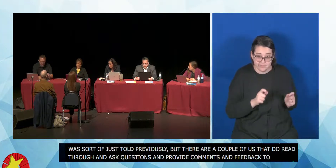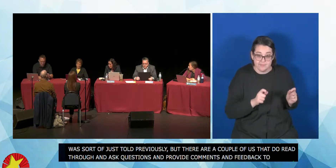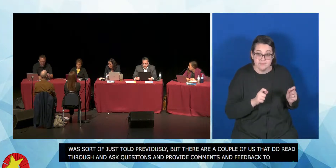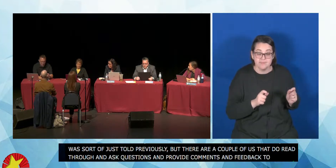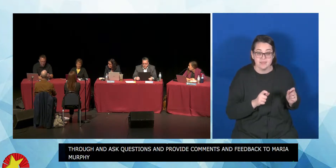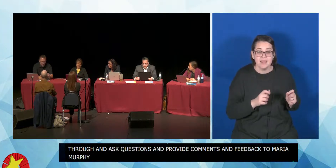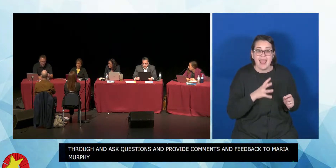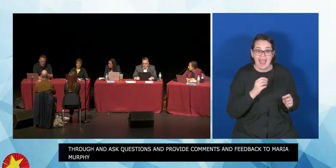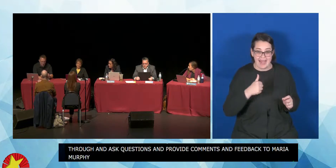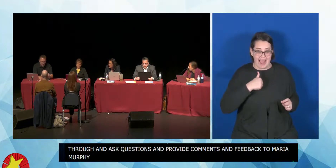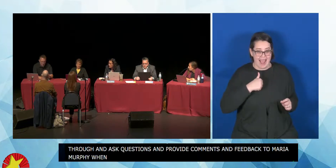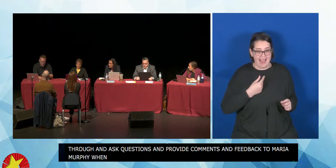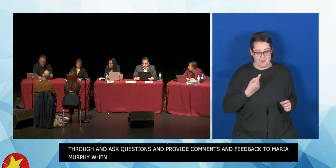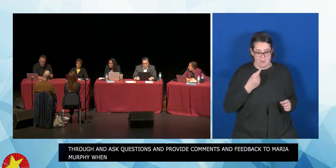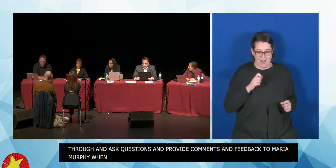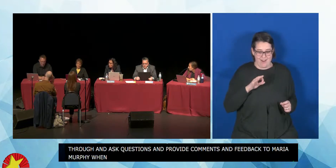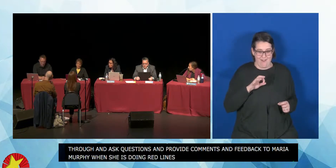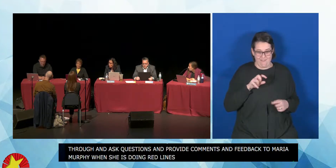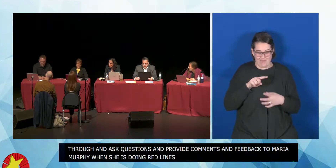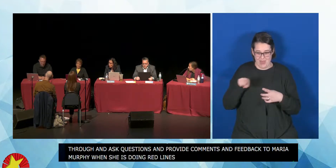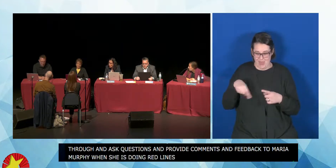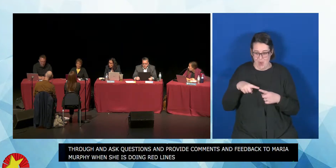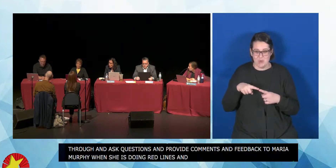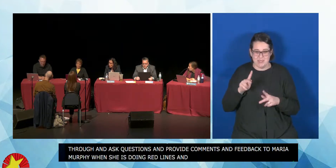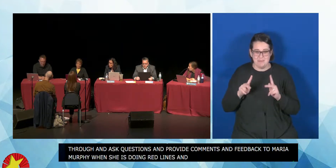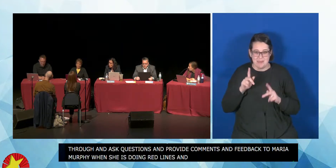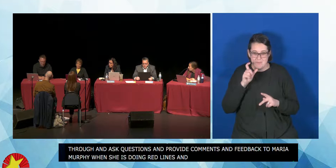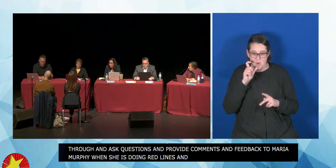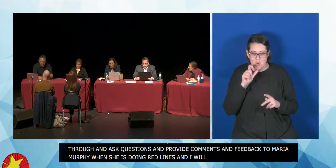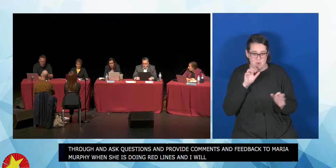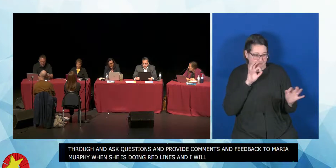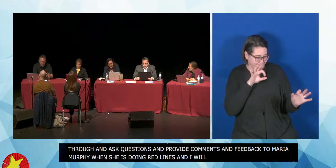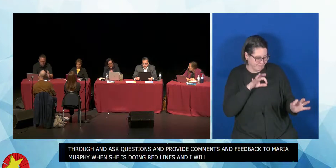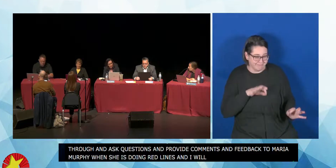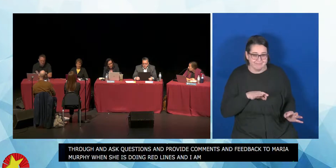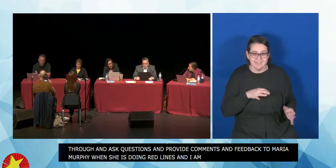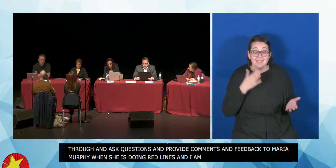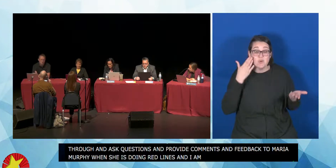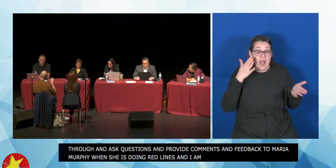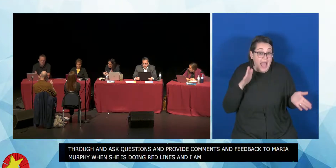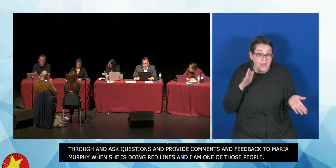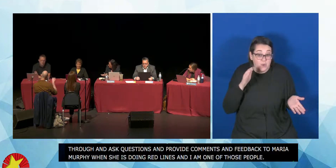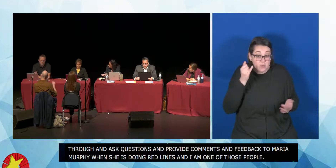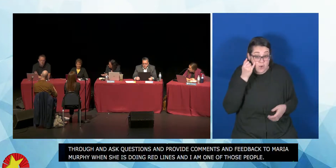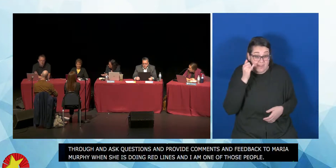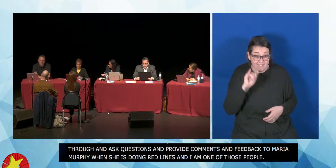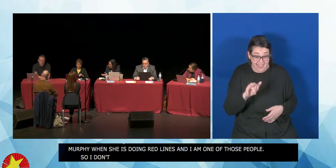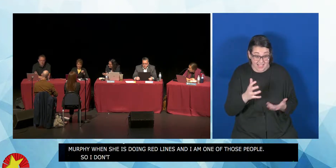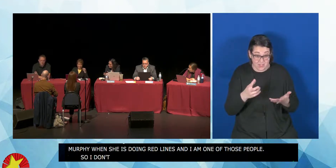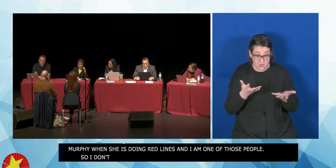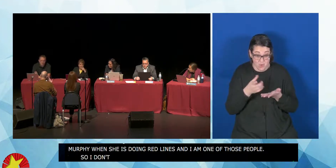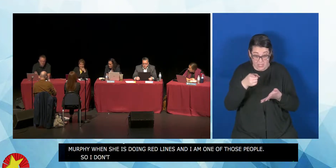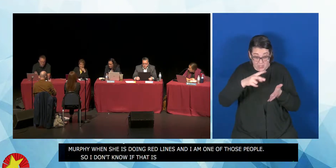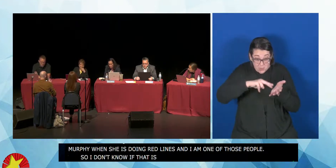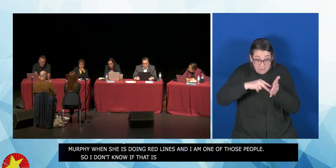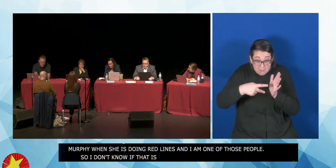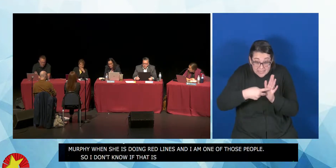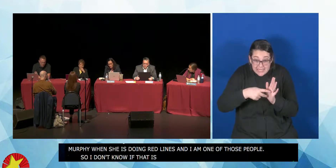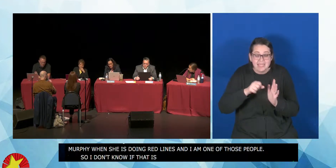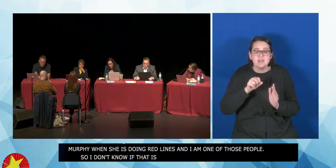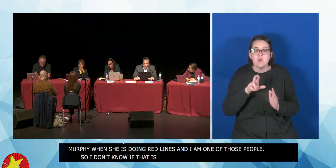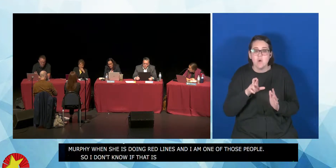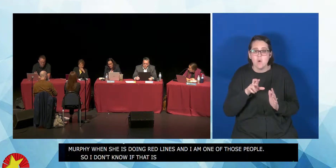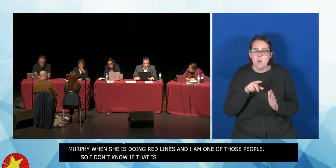and I'm one of those people. So I don't know if that is what you are meaning, or if you